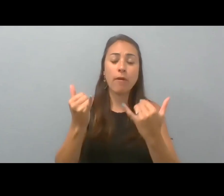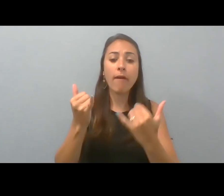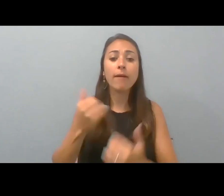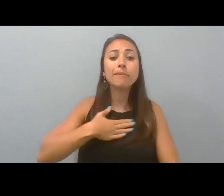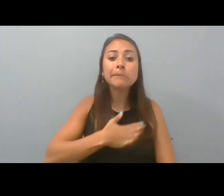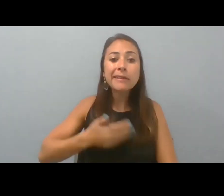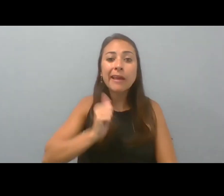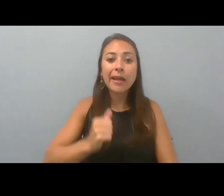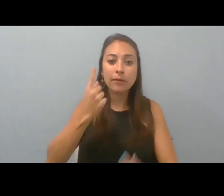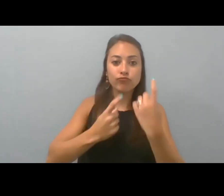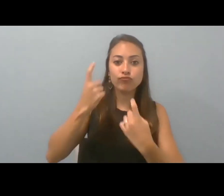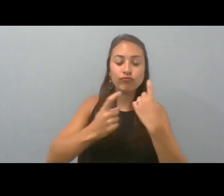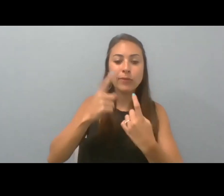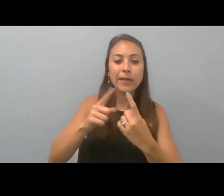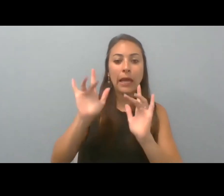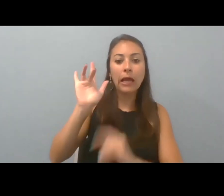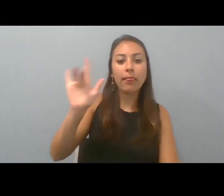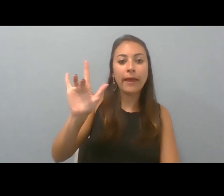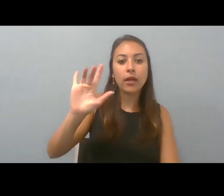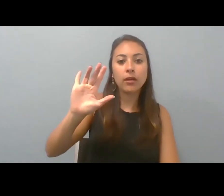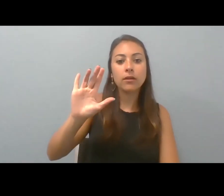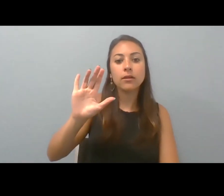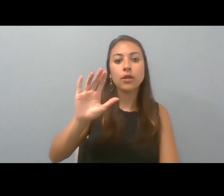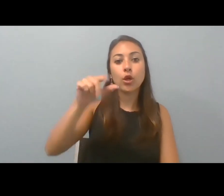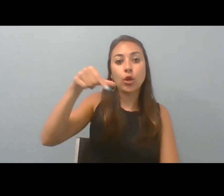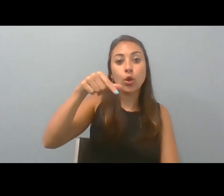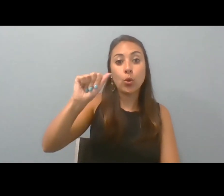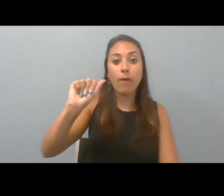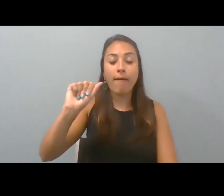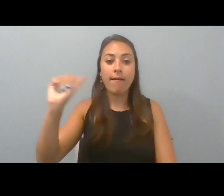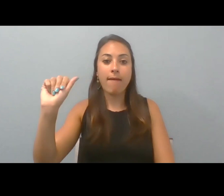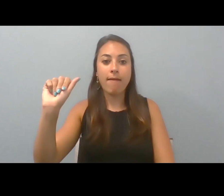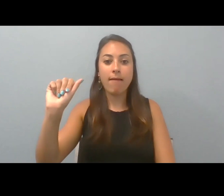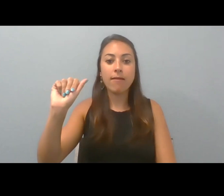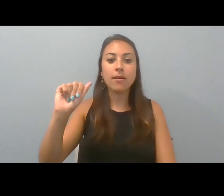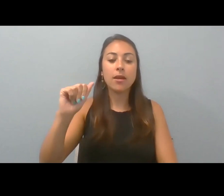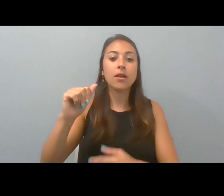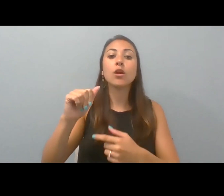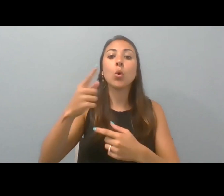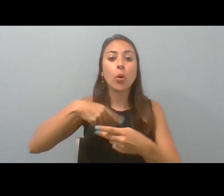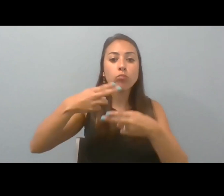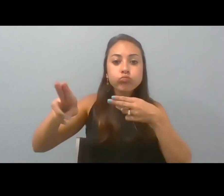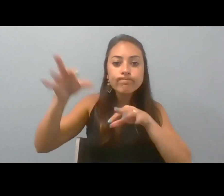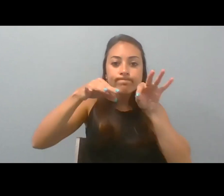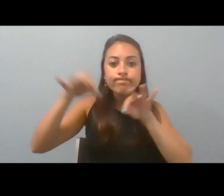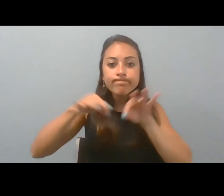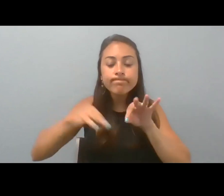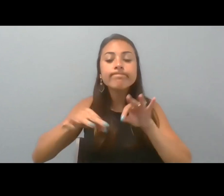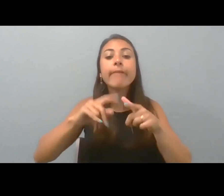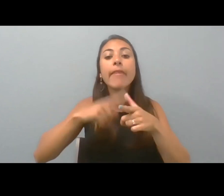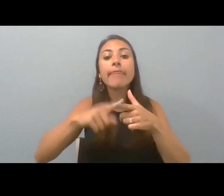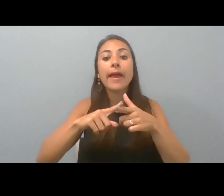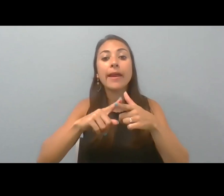may have at the bottom of the screen to the Q&A tab. And after a brief presentation by our panelists, we'll answer your questions